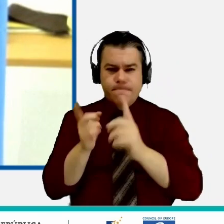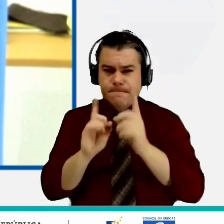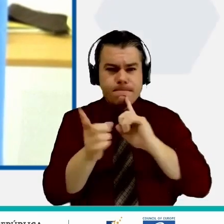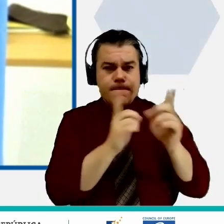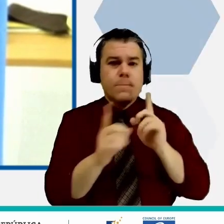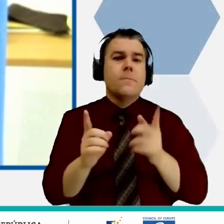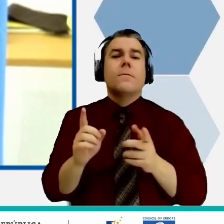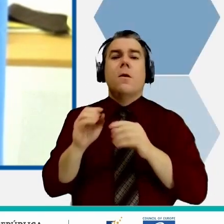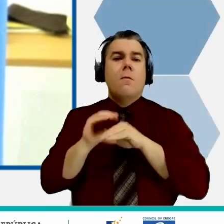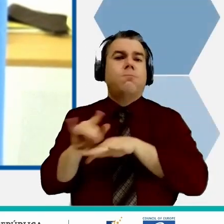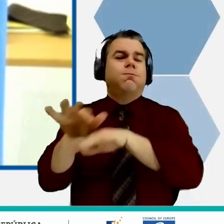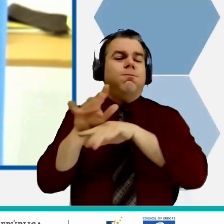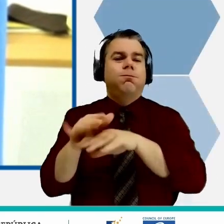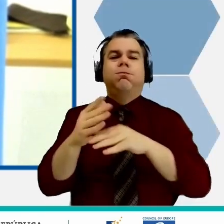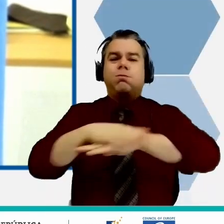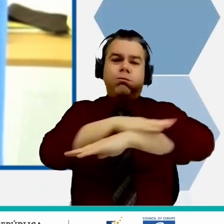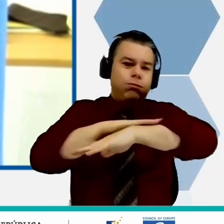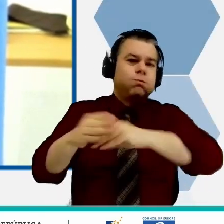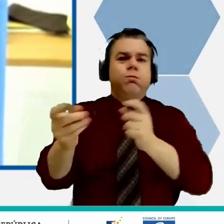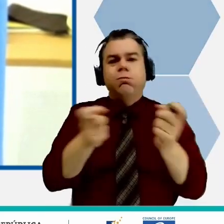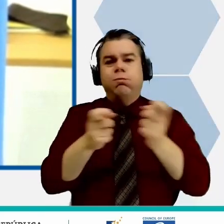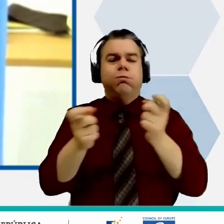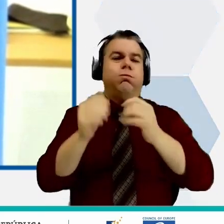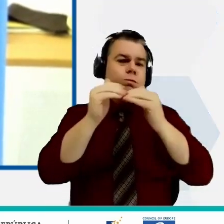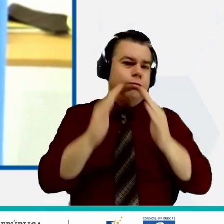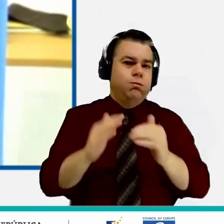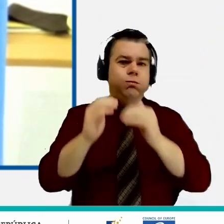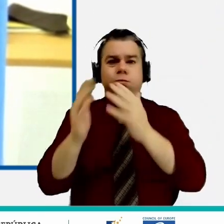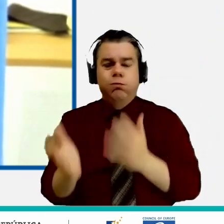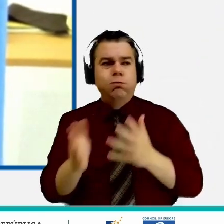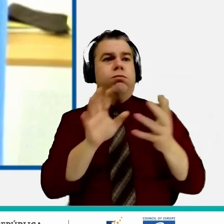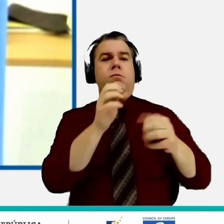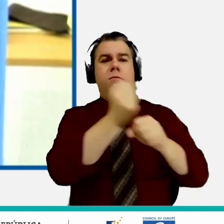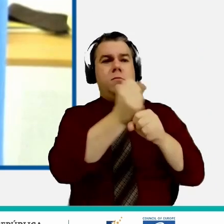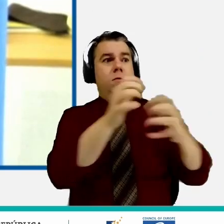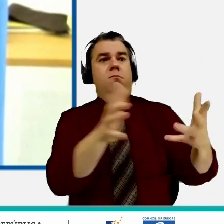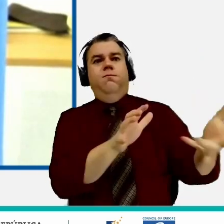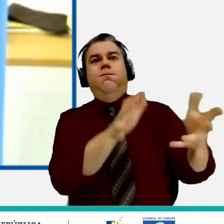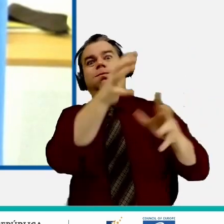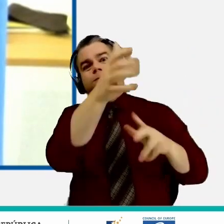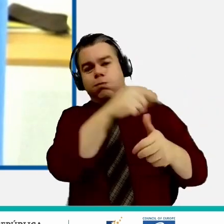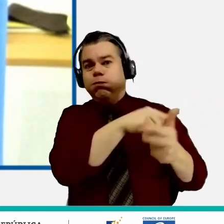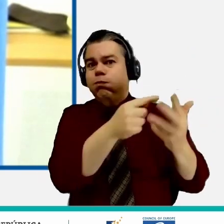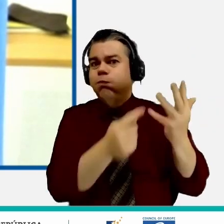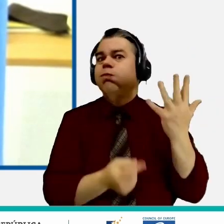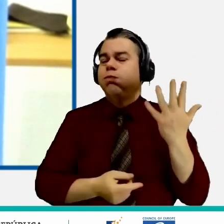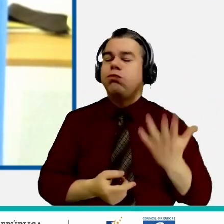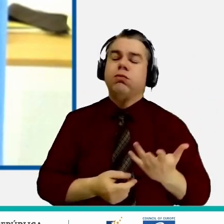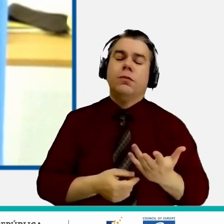management, housing, and land management, as well as on technological hazards. As a specific example, last